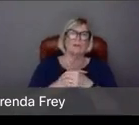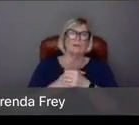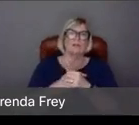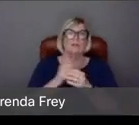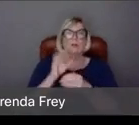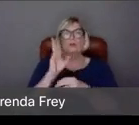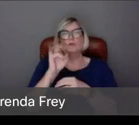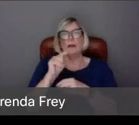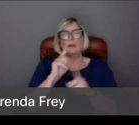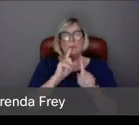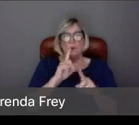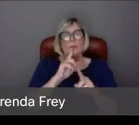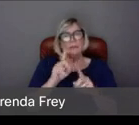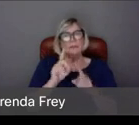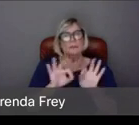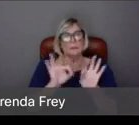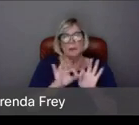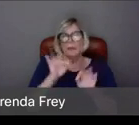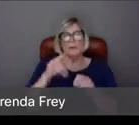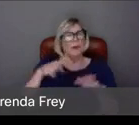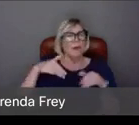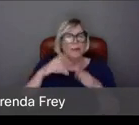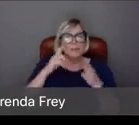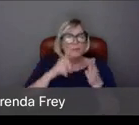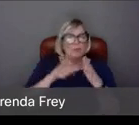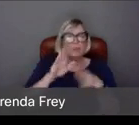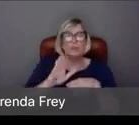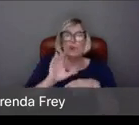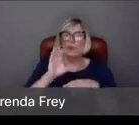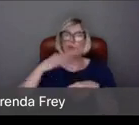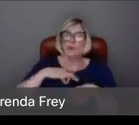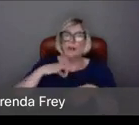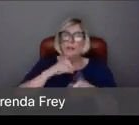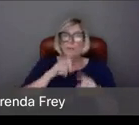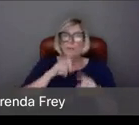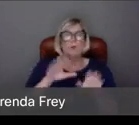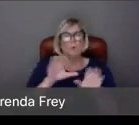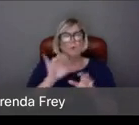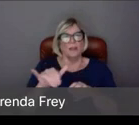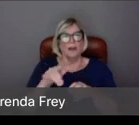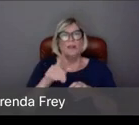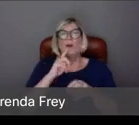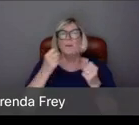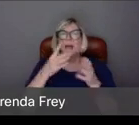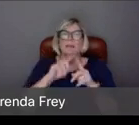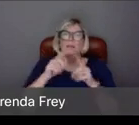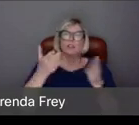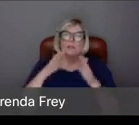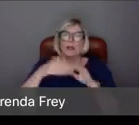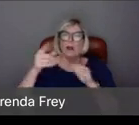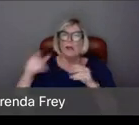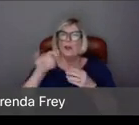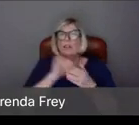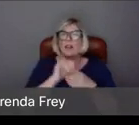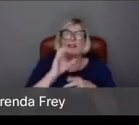report. So if you haven't looked at that credit report, definitely go do that. There are services out there like that